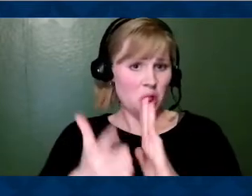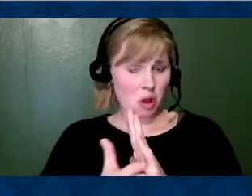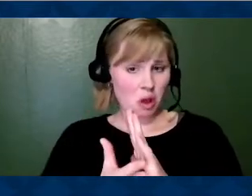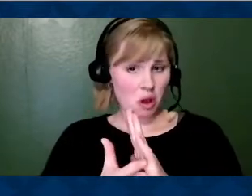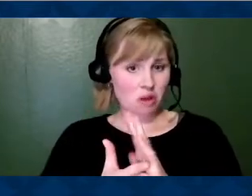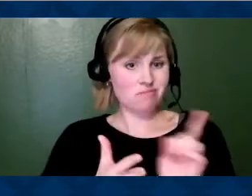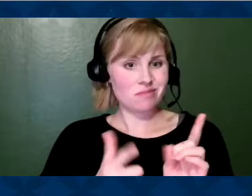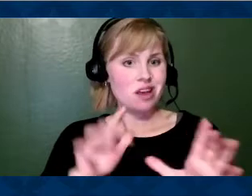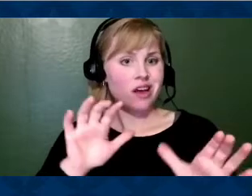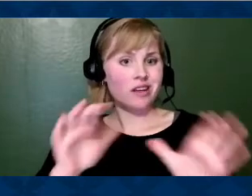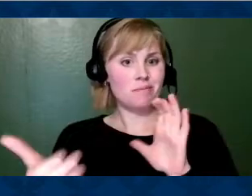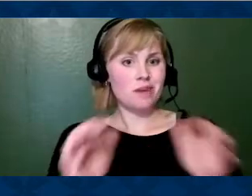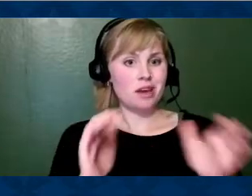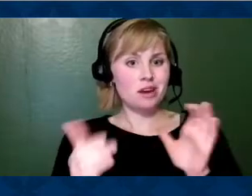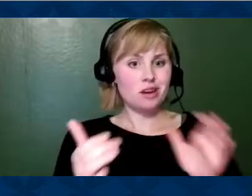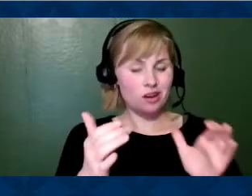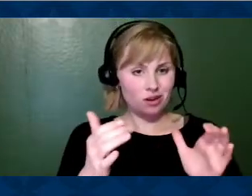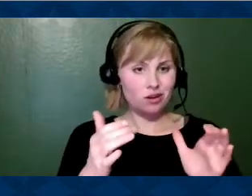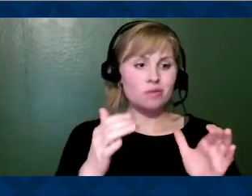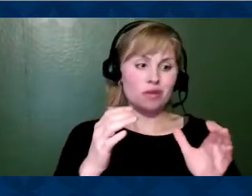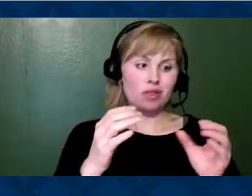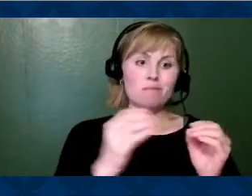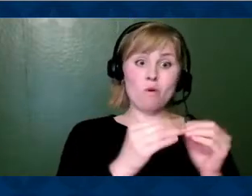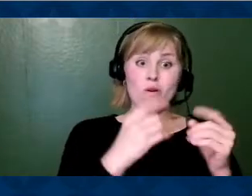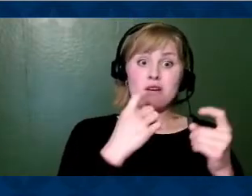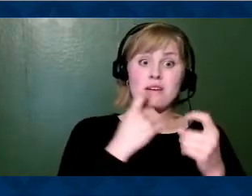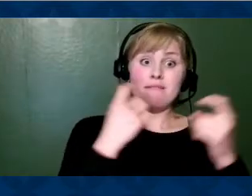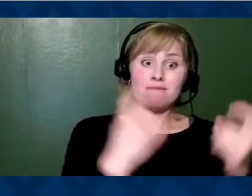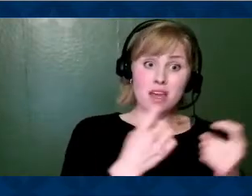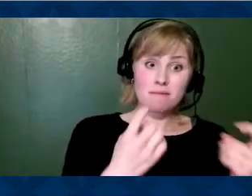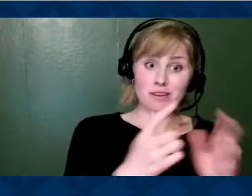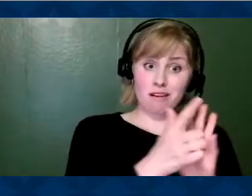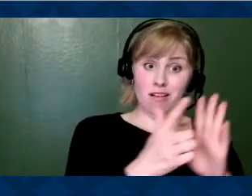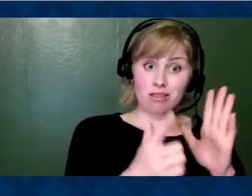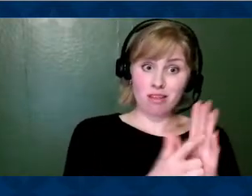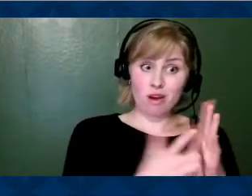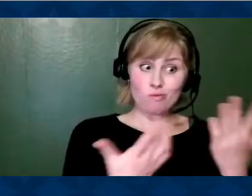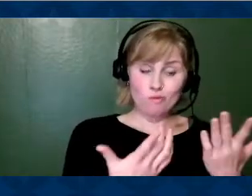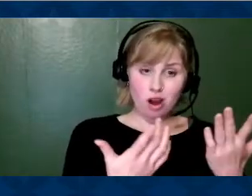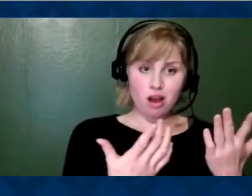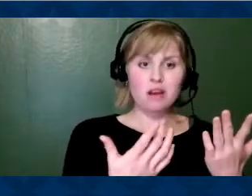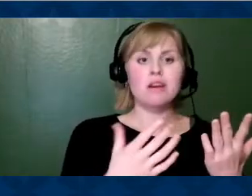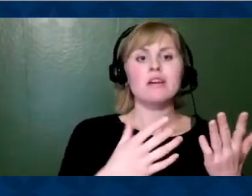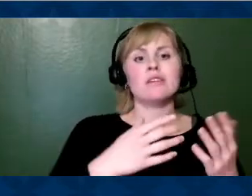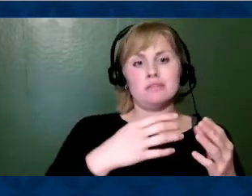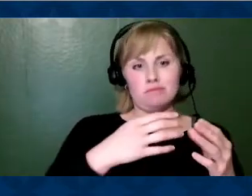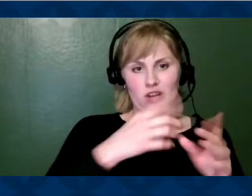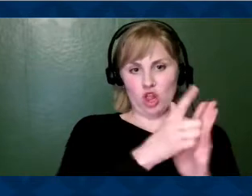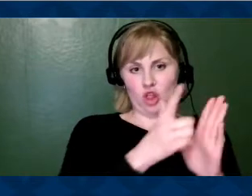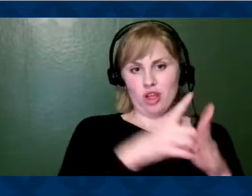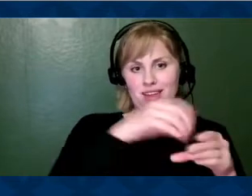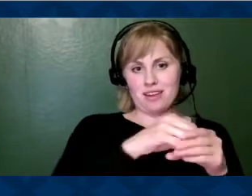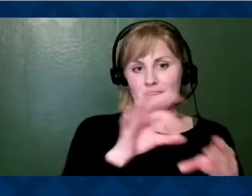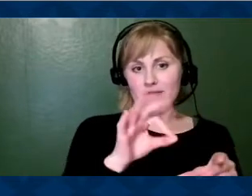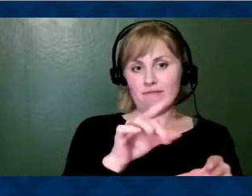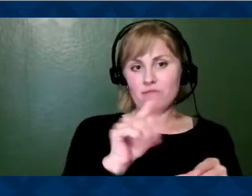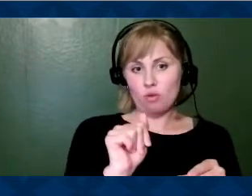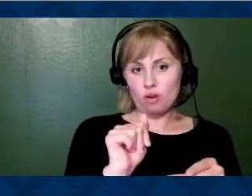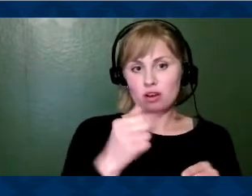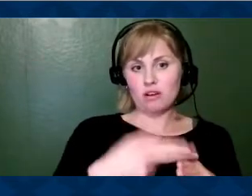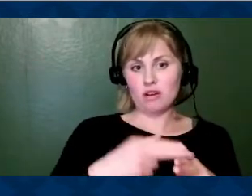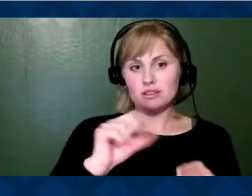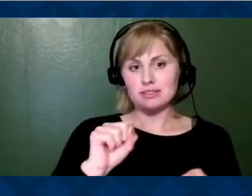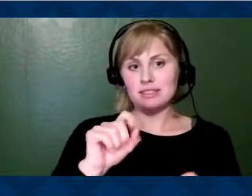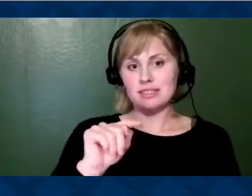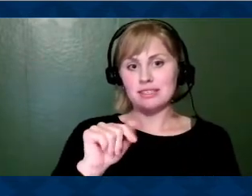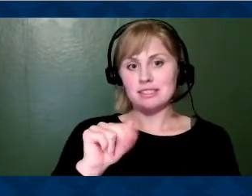more notorious self-defense law, the Stand Your Ground law in Florida. He's got an article coming out on that in the